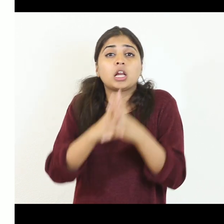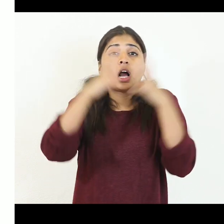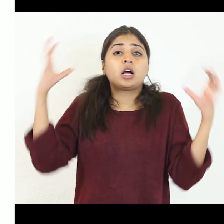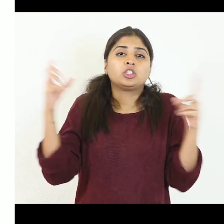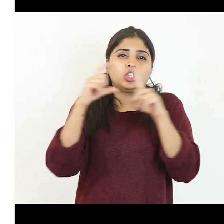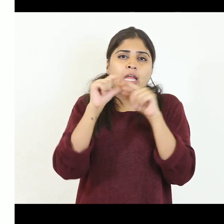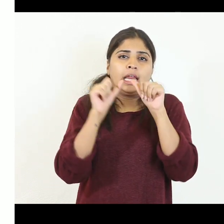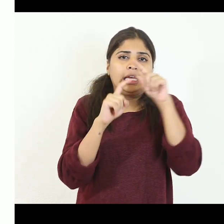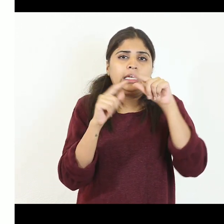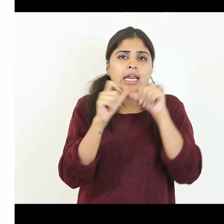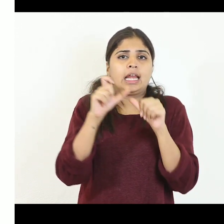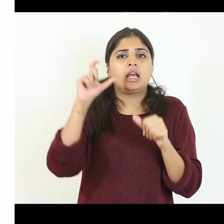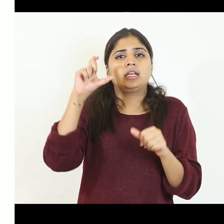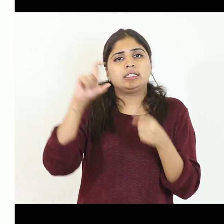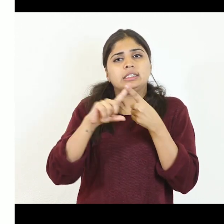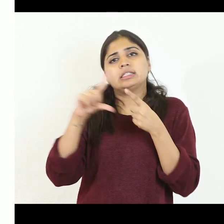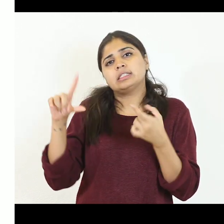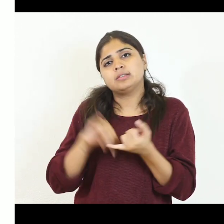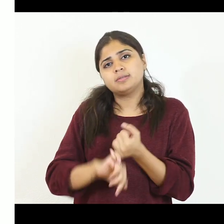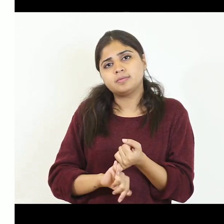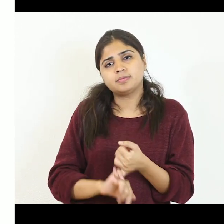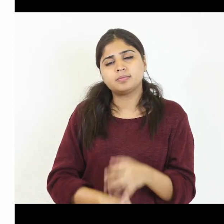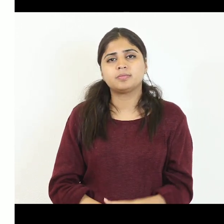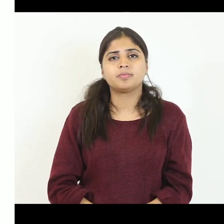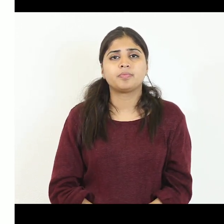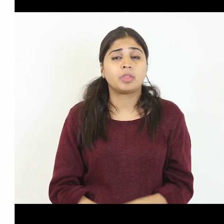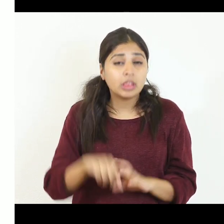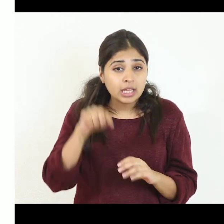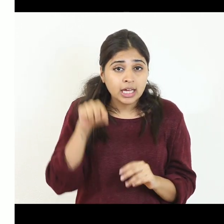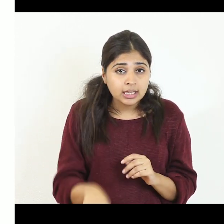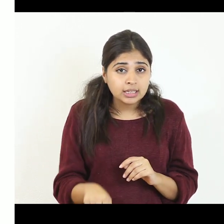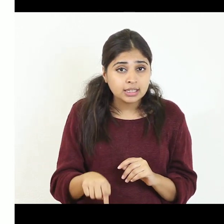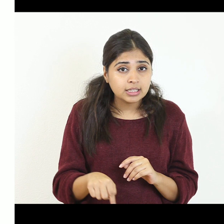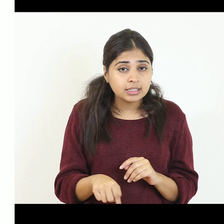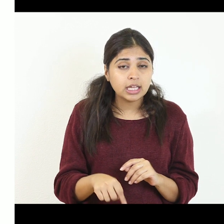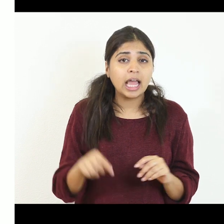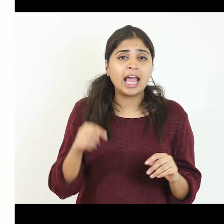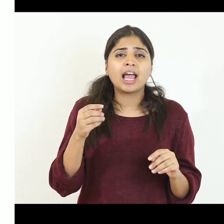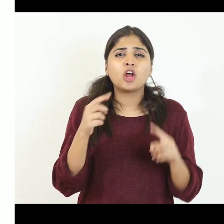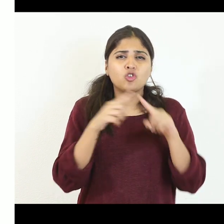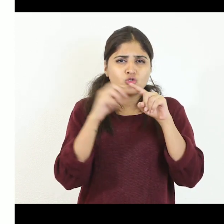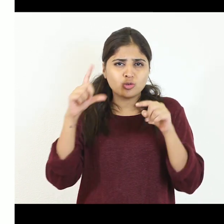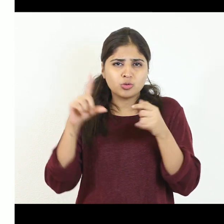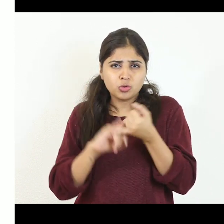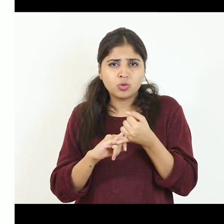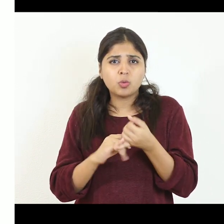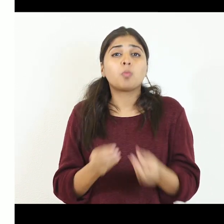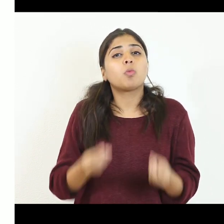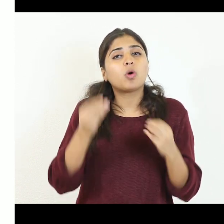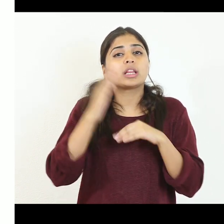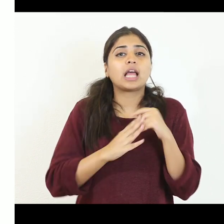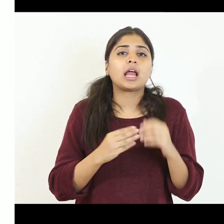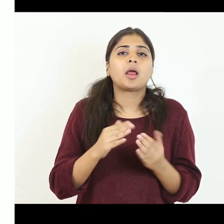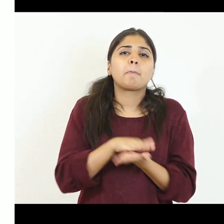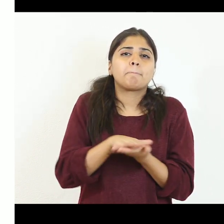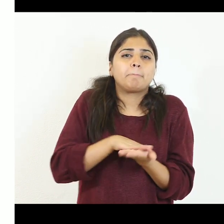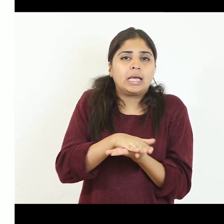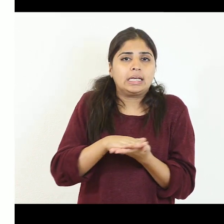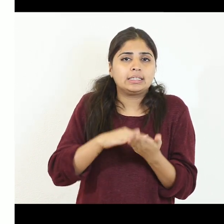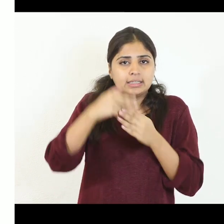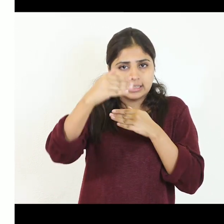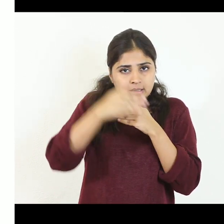These tools are much more than basic summaries or queries, as much more